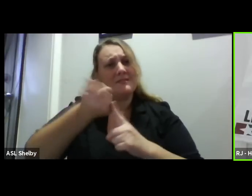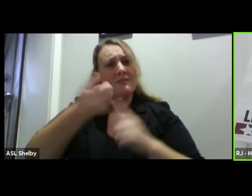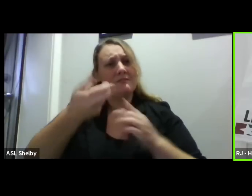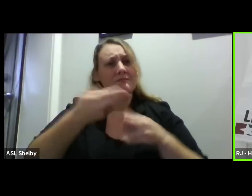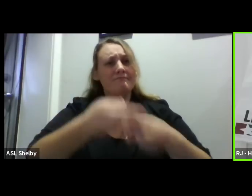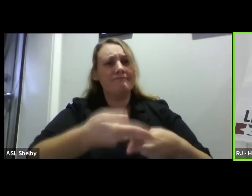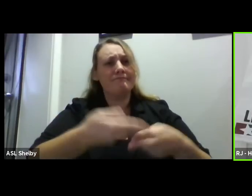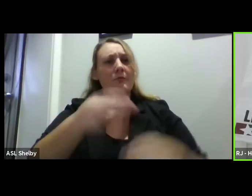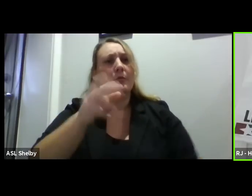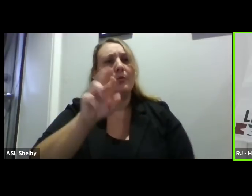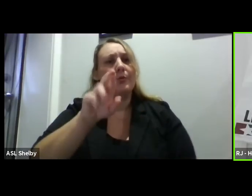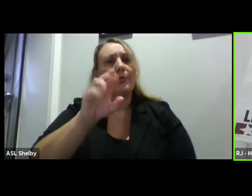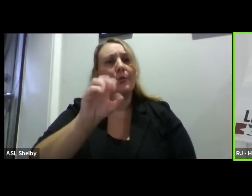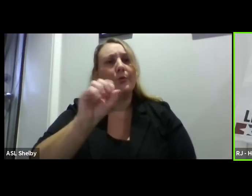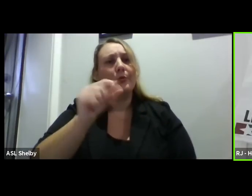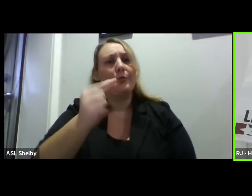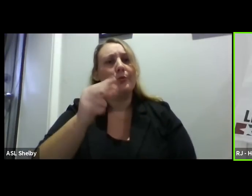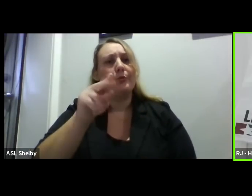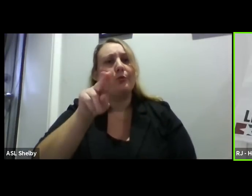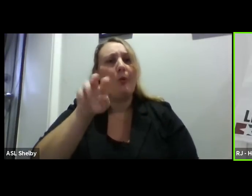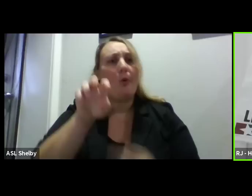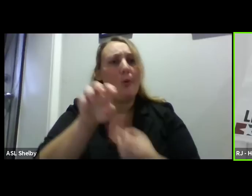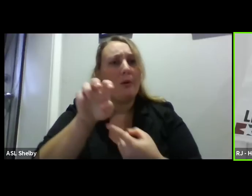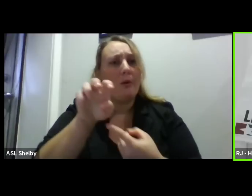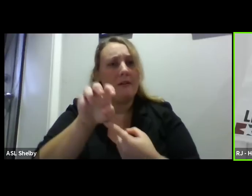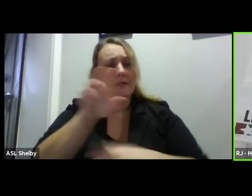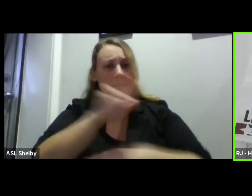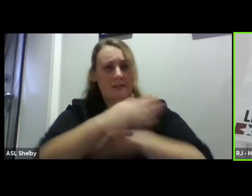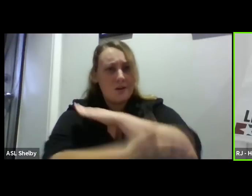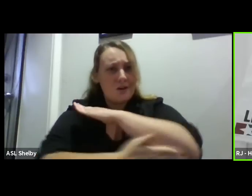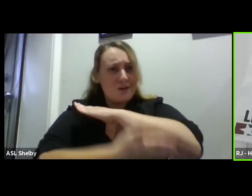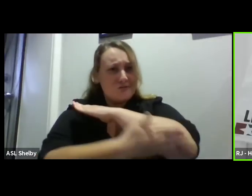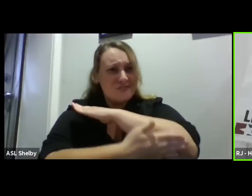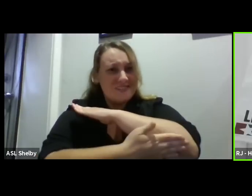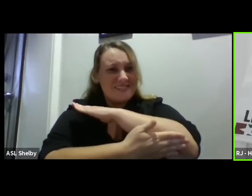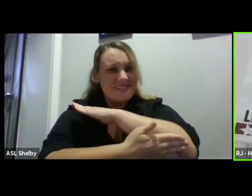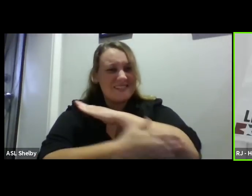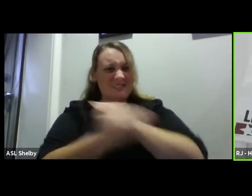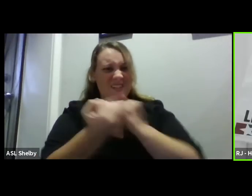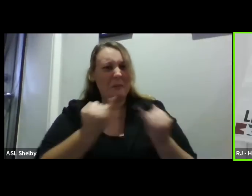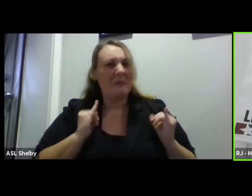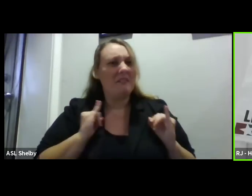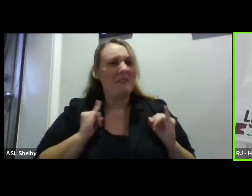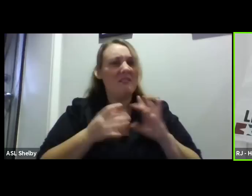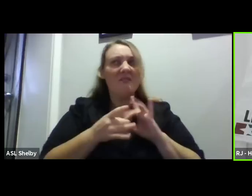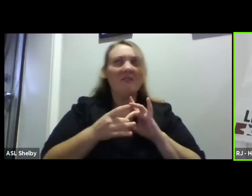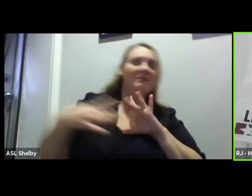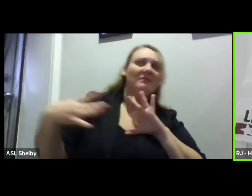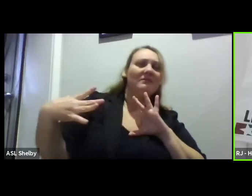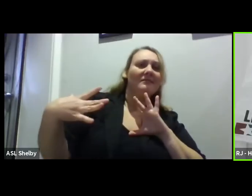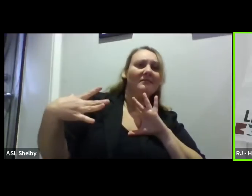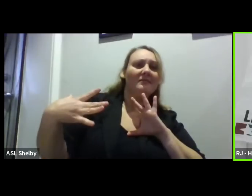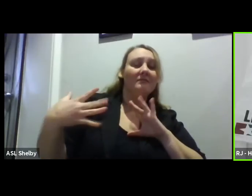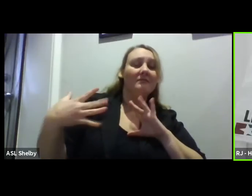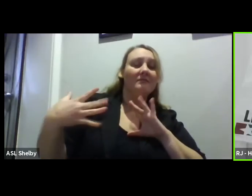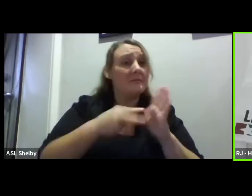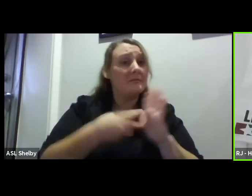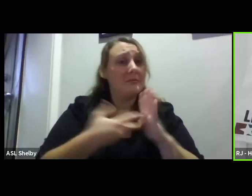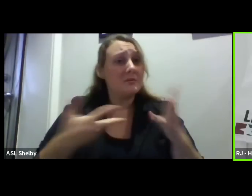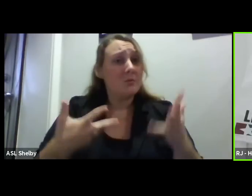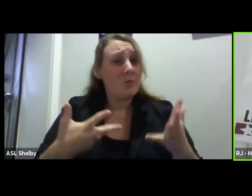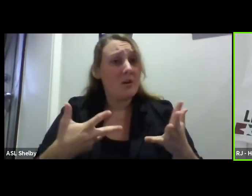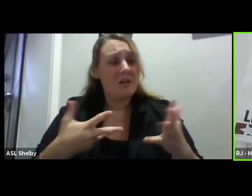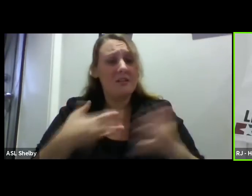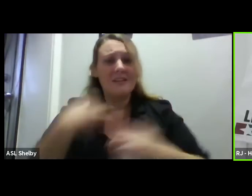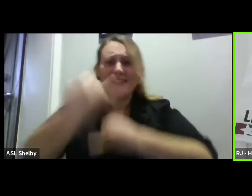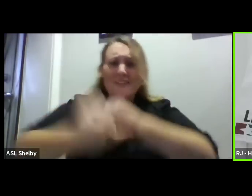state in blatant and constant violation of international human rights law. As a human rights lawyer, I